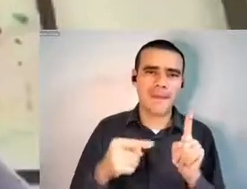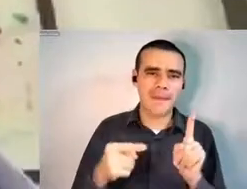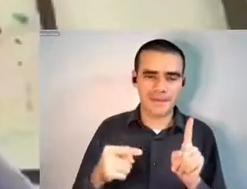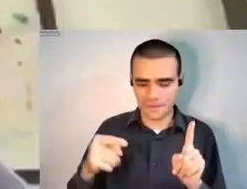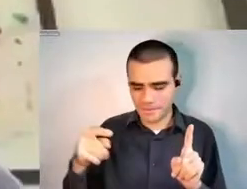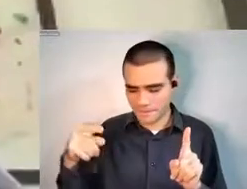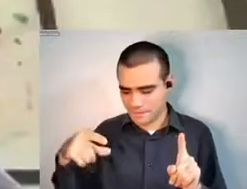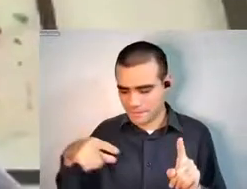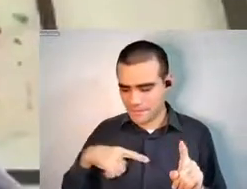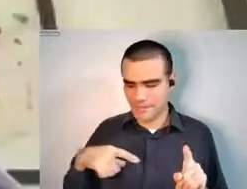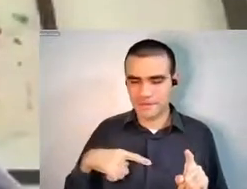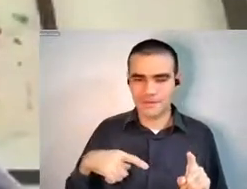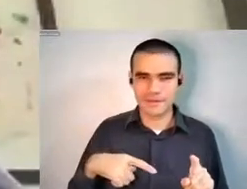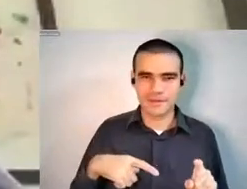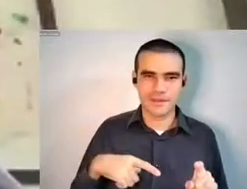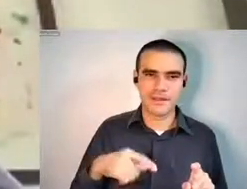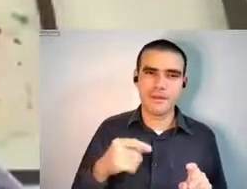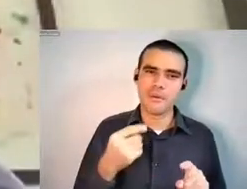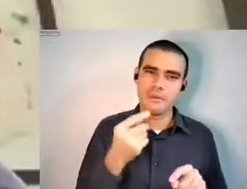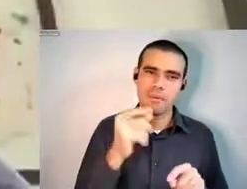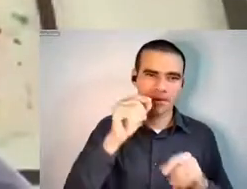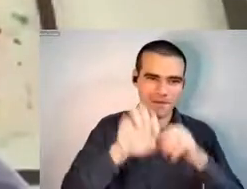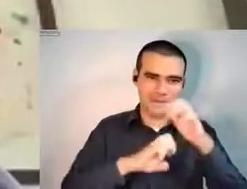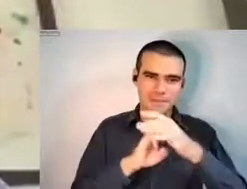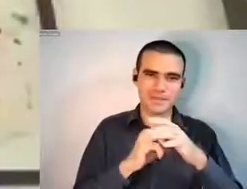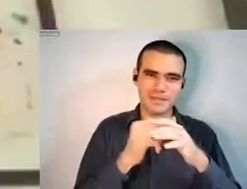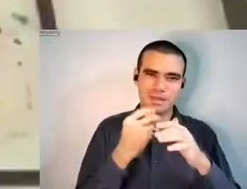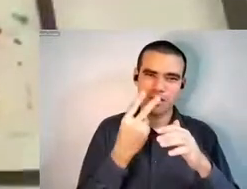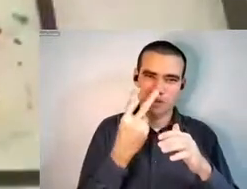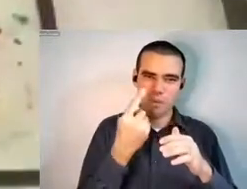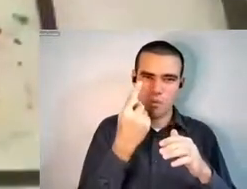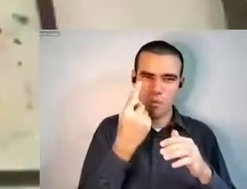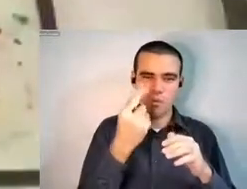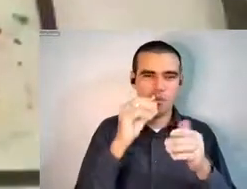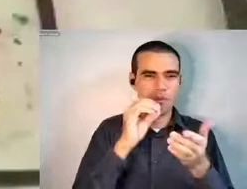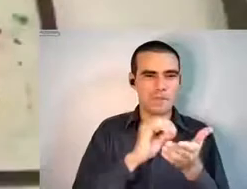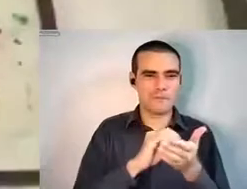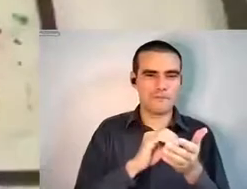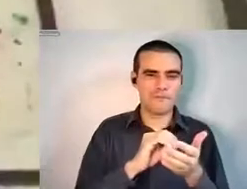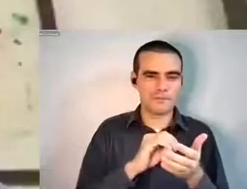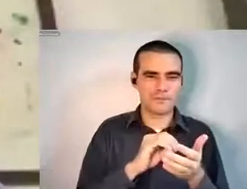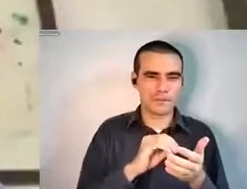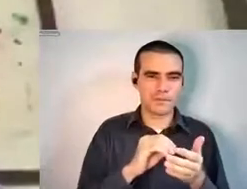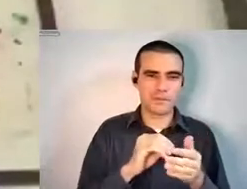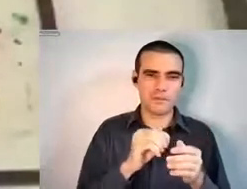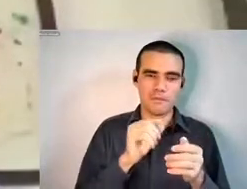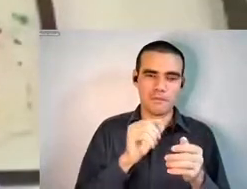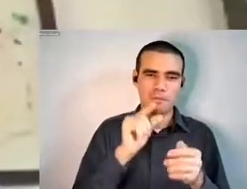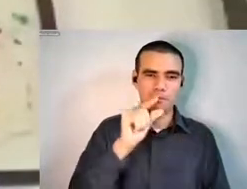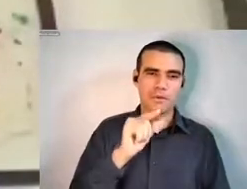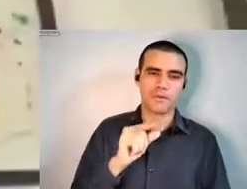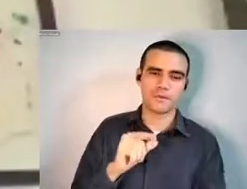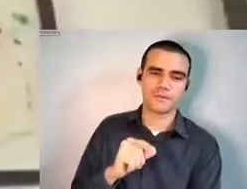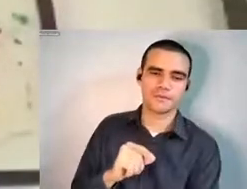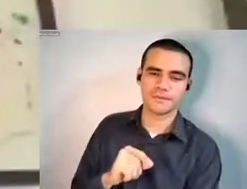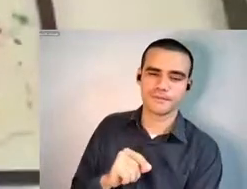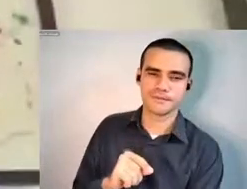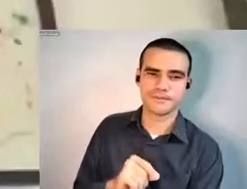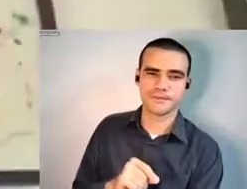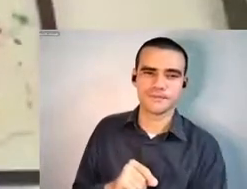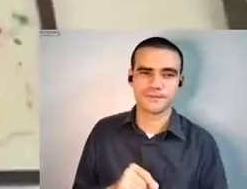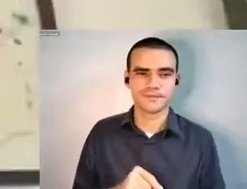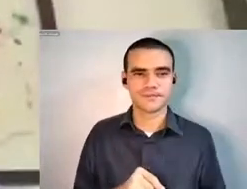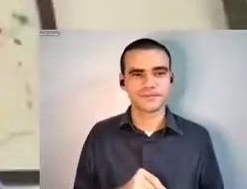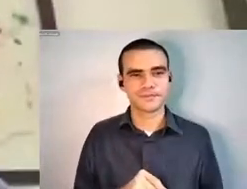There was only one company that had biodiversity, because in their mindset from the